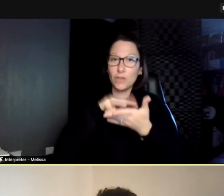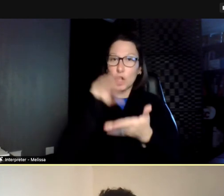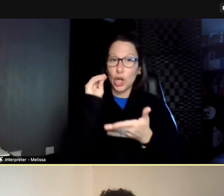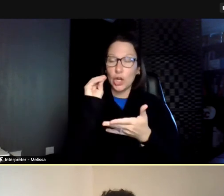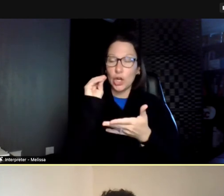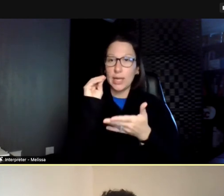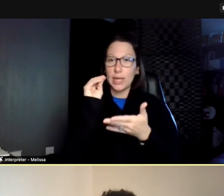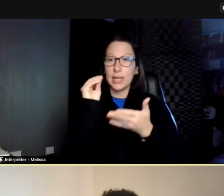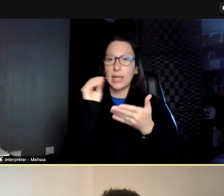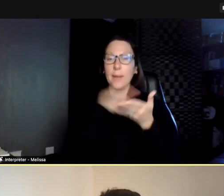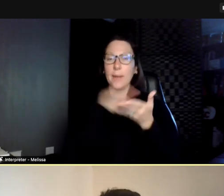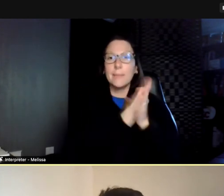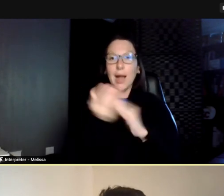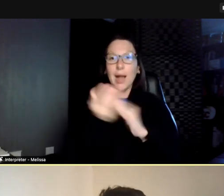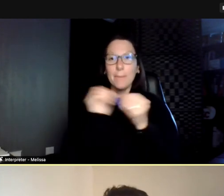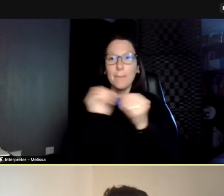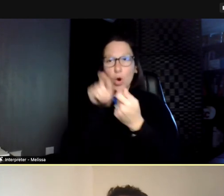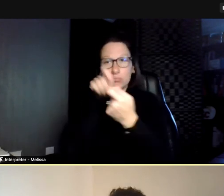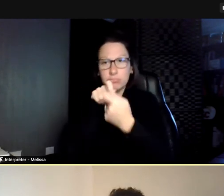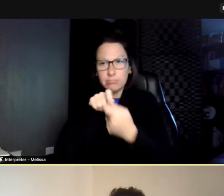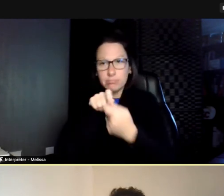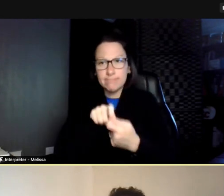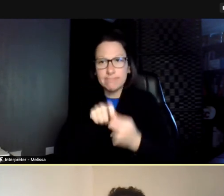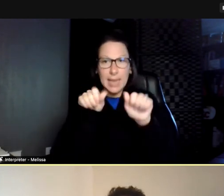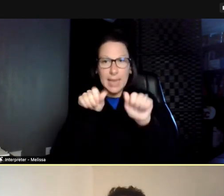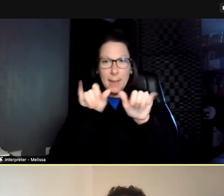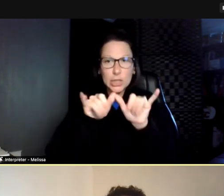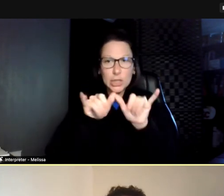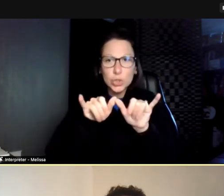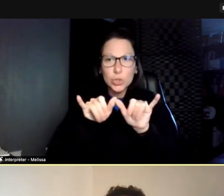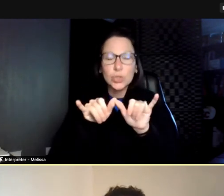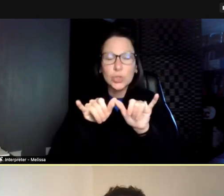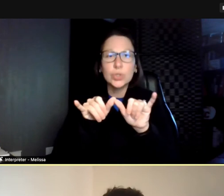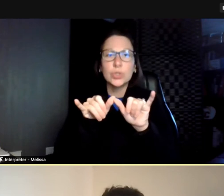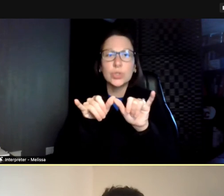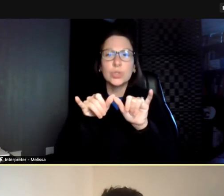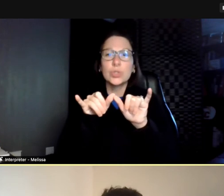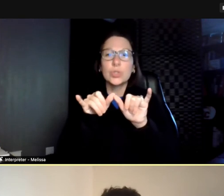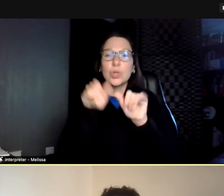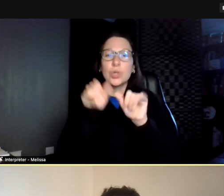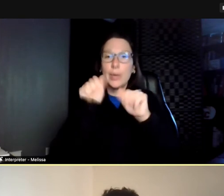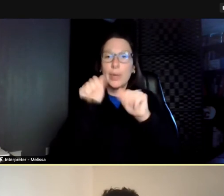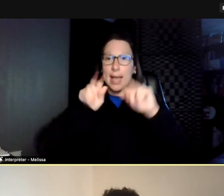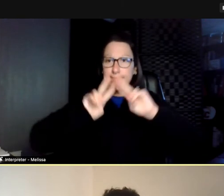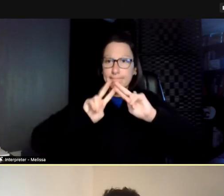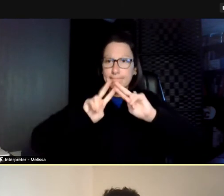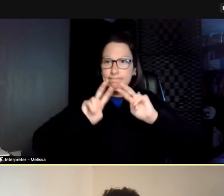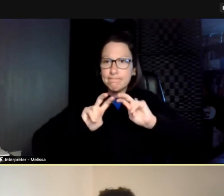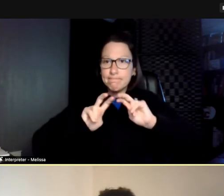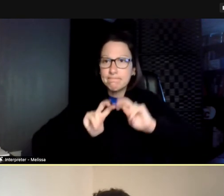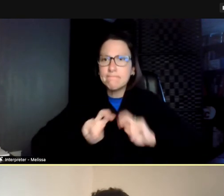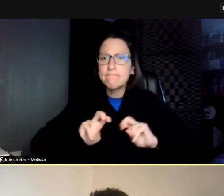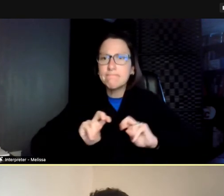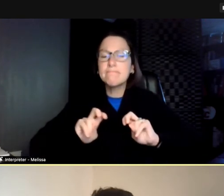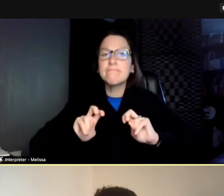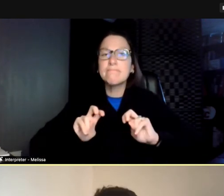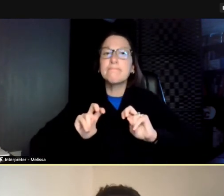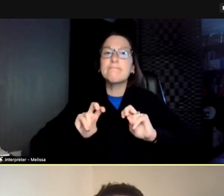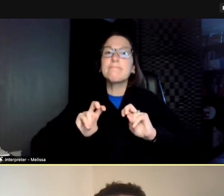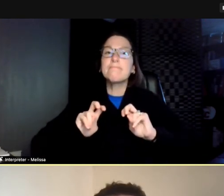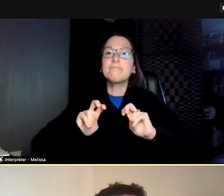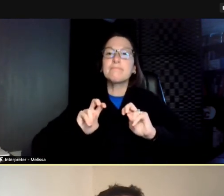measurable. And if it can be specific and measurable, then we can assess it, and we can, which we love to do,